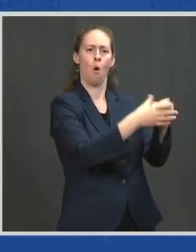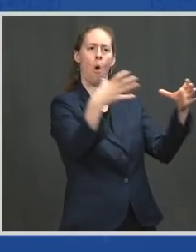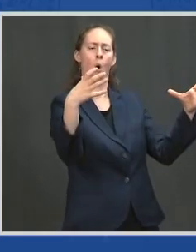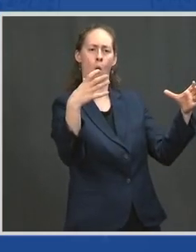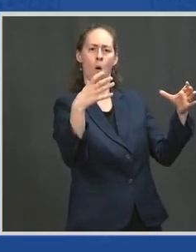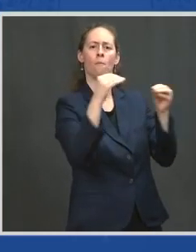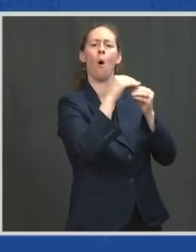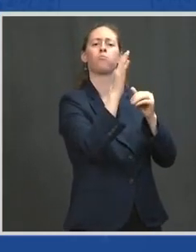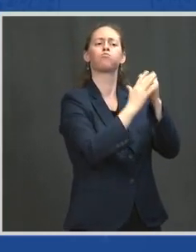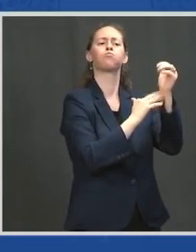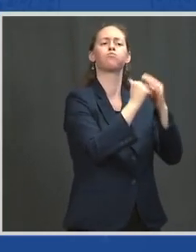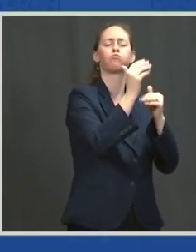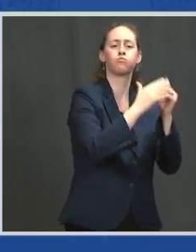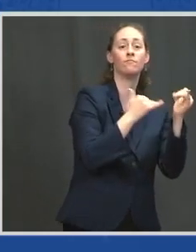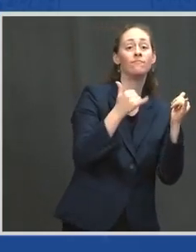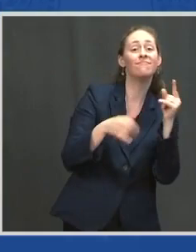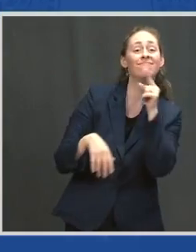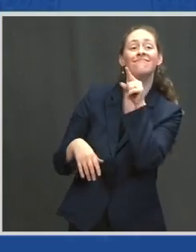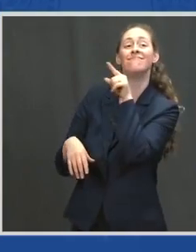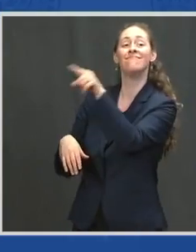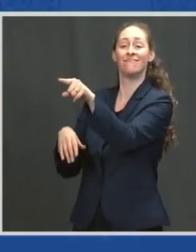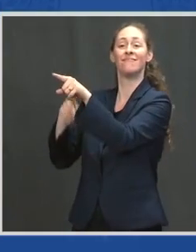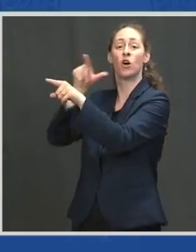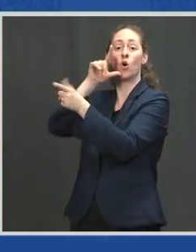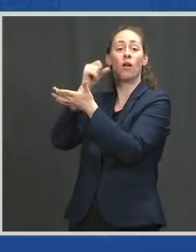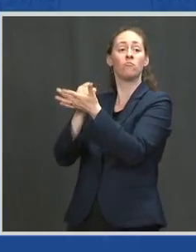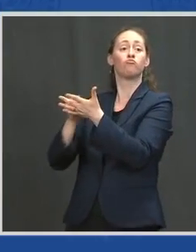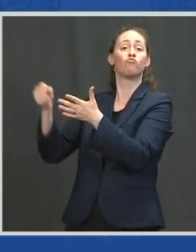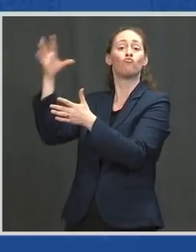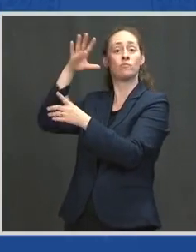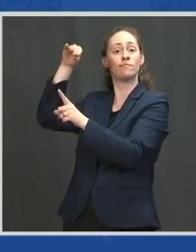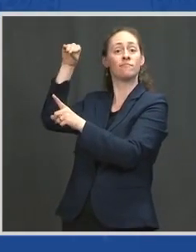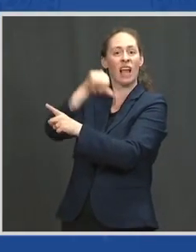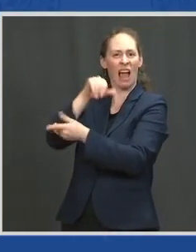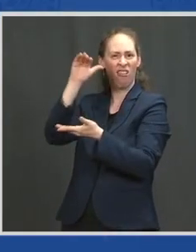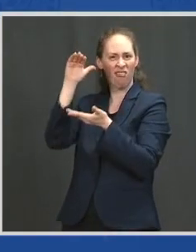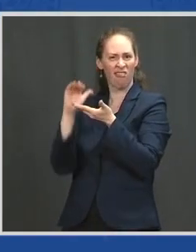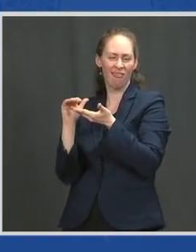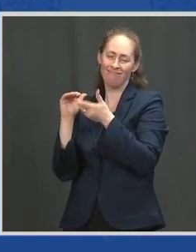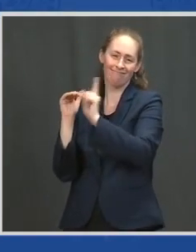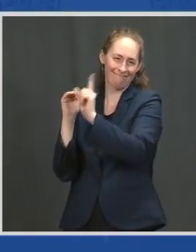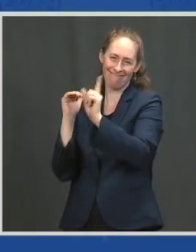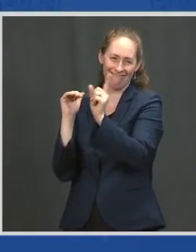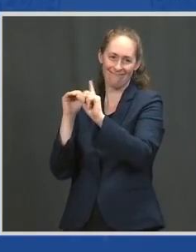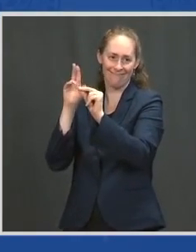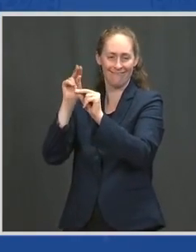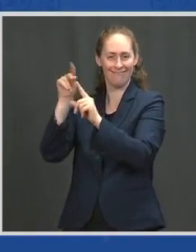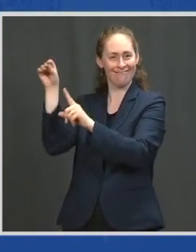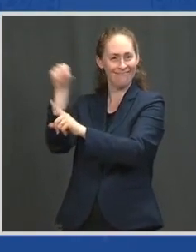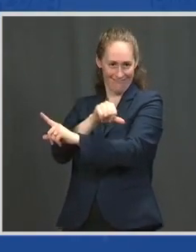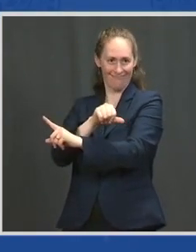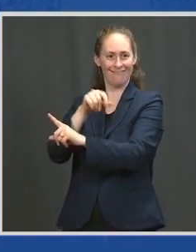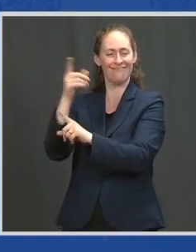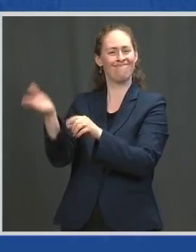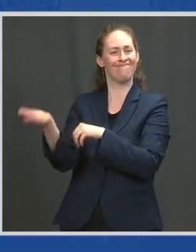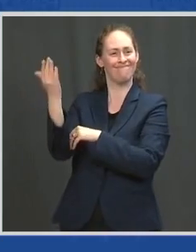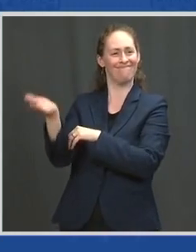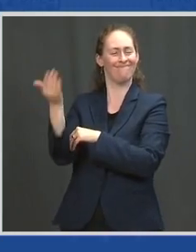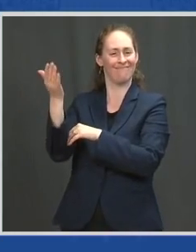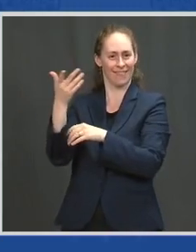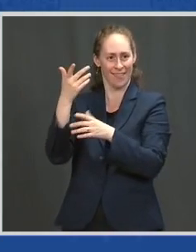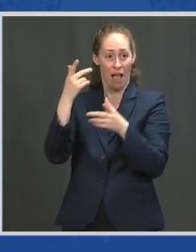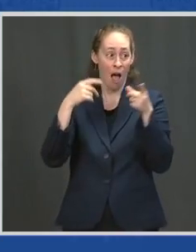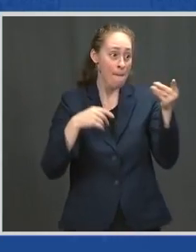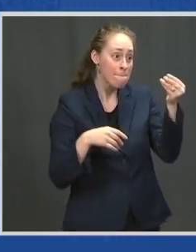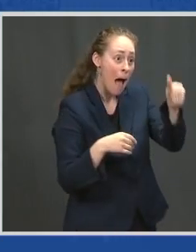longer pay lower marginal tax rates than their secretary pays, their secretary in their office. Do you want to know what that would